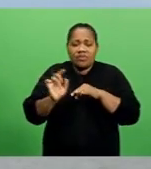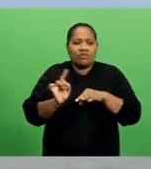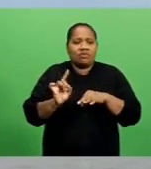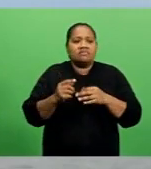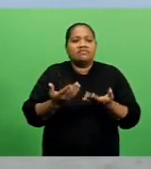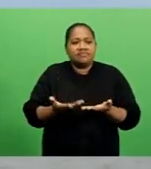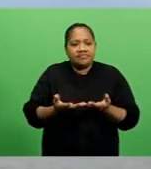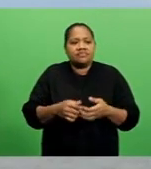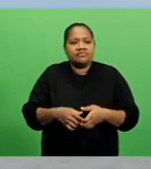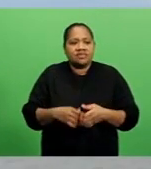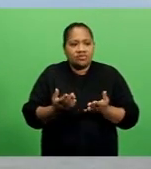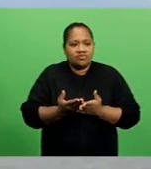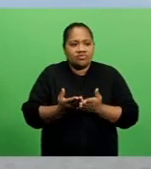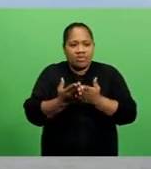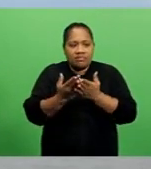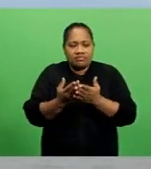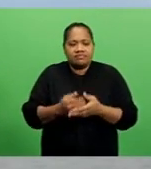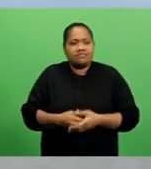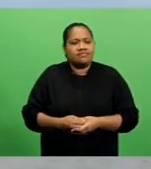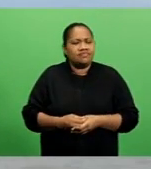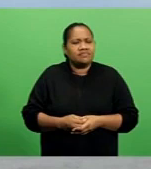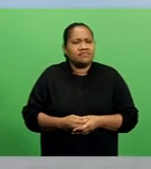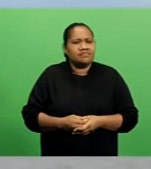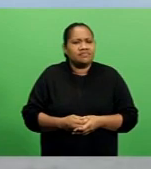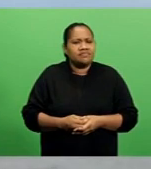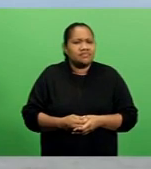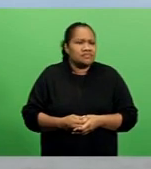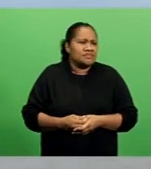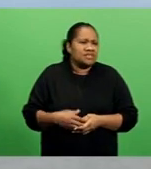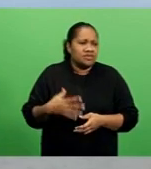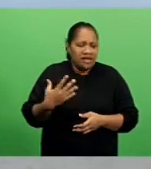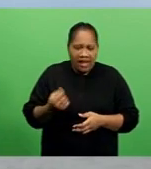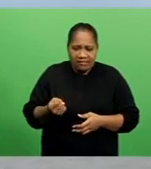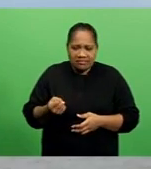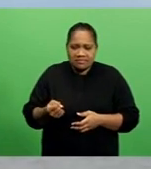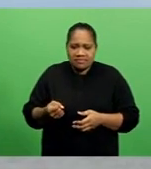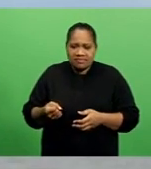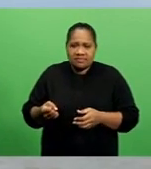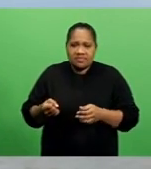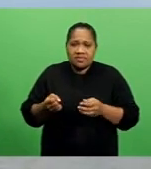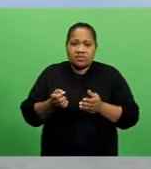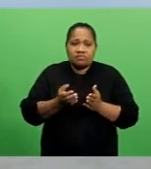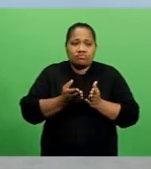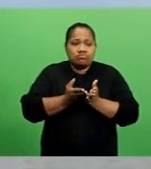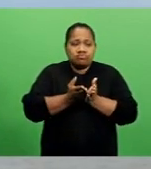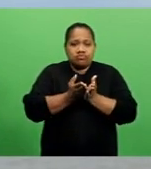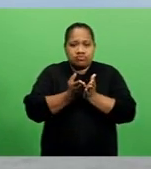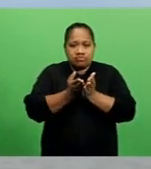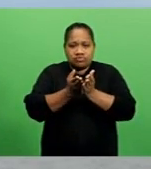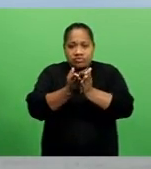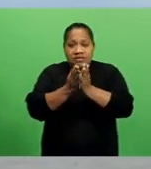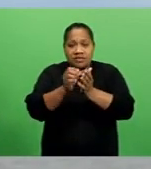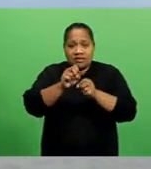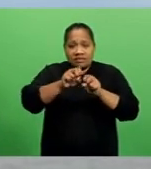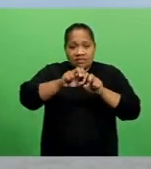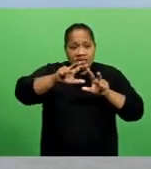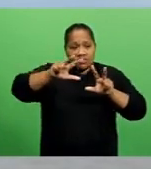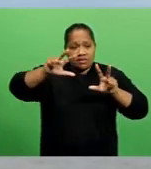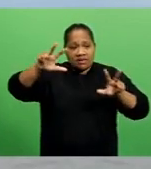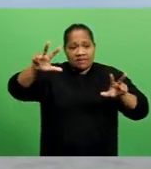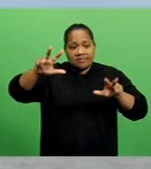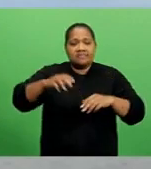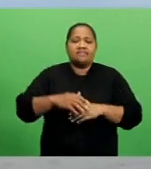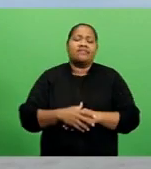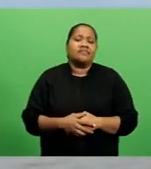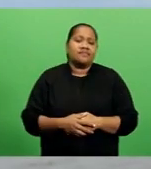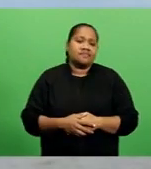sails as one big unit up to vicinity of Vanuatu, and then it will be offloaded by a number of means, whether it be by landing